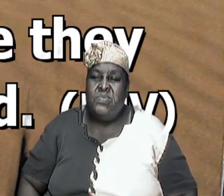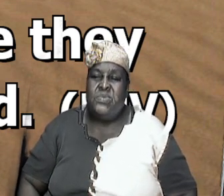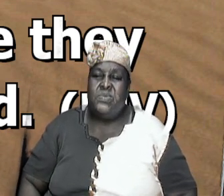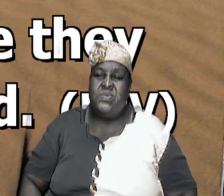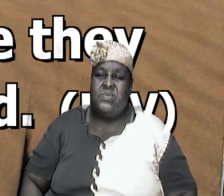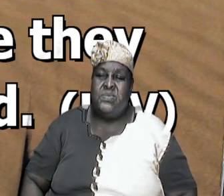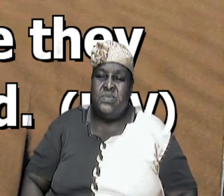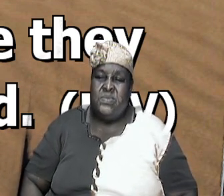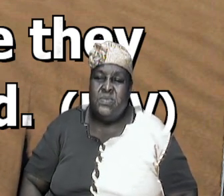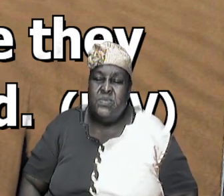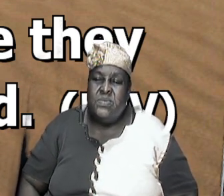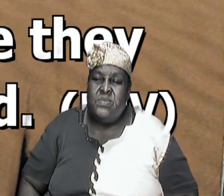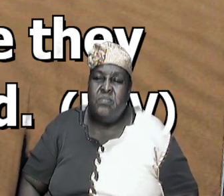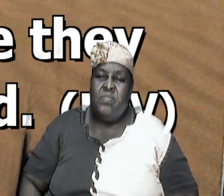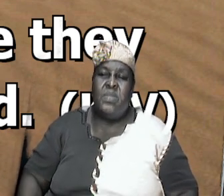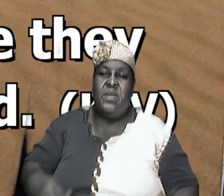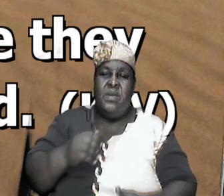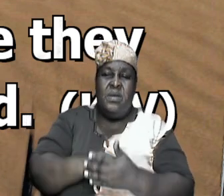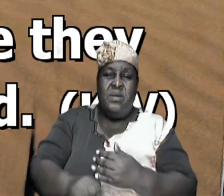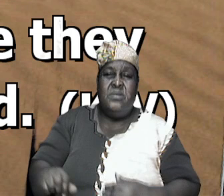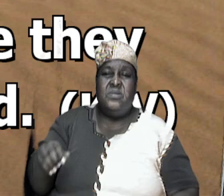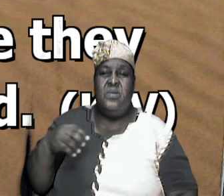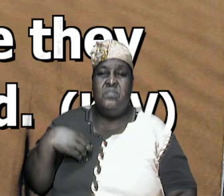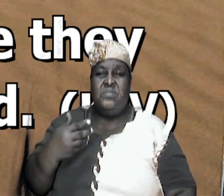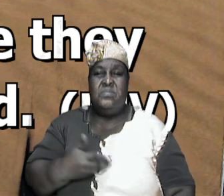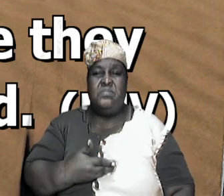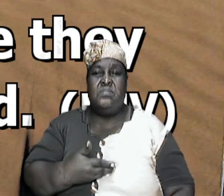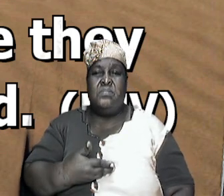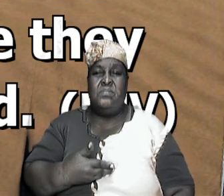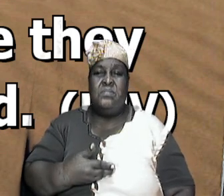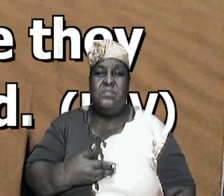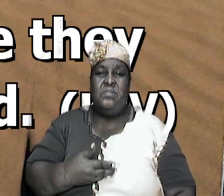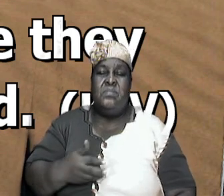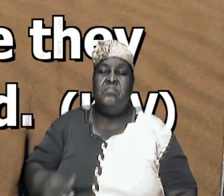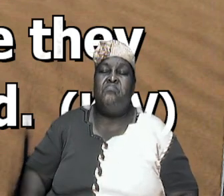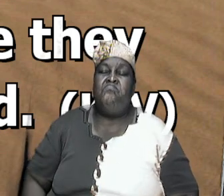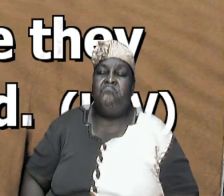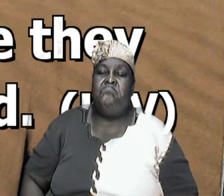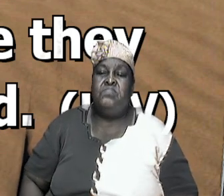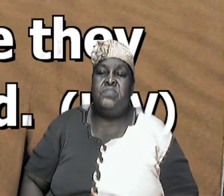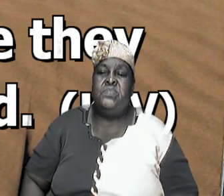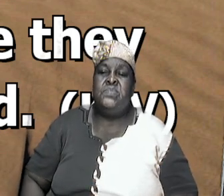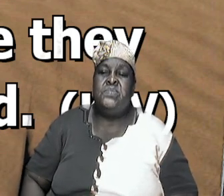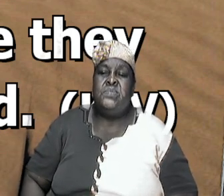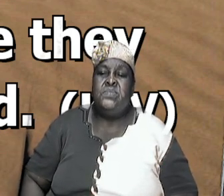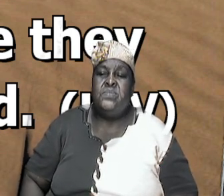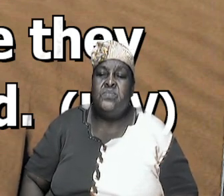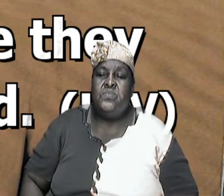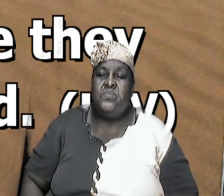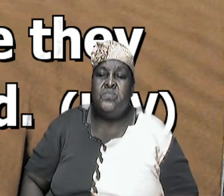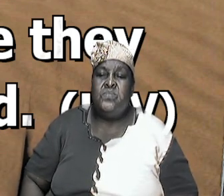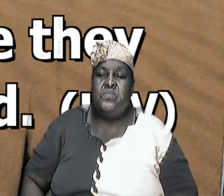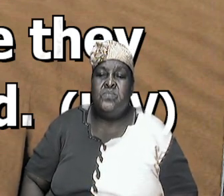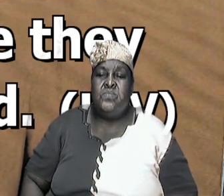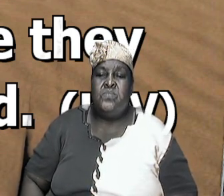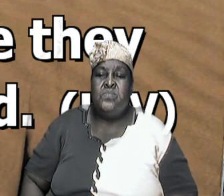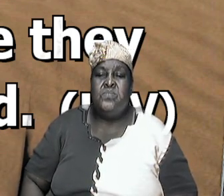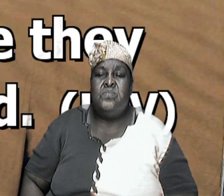So, to sum this up, and as I get ready to close, right,